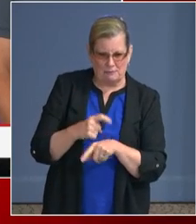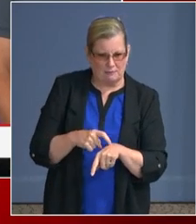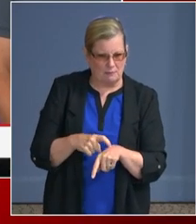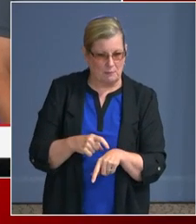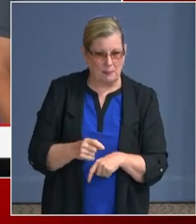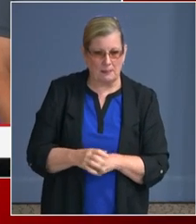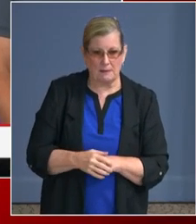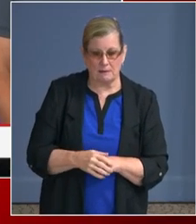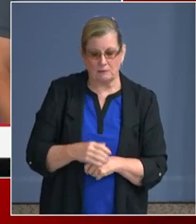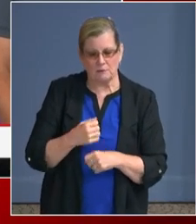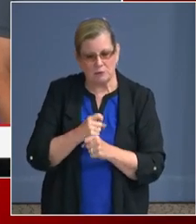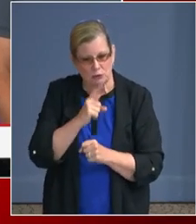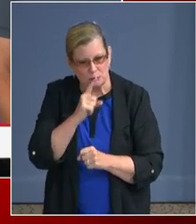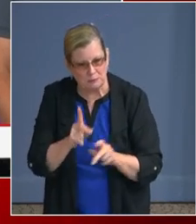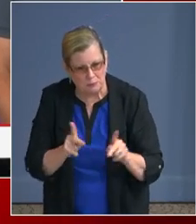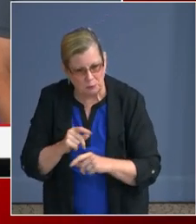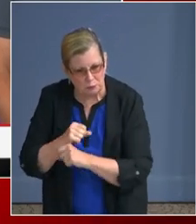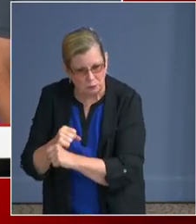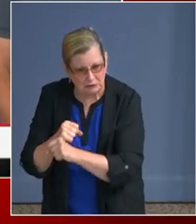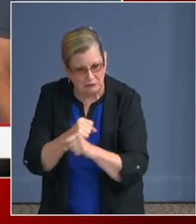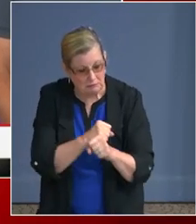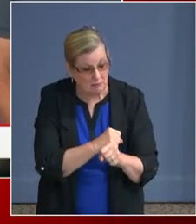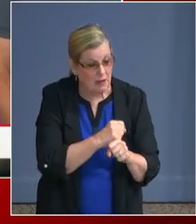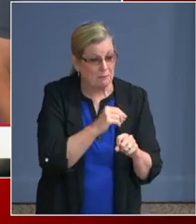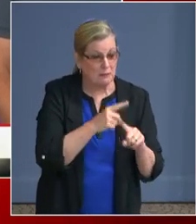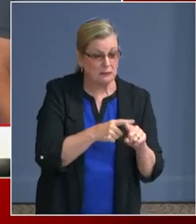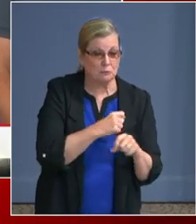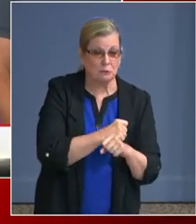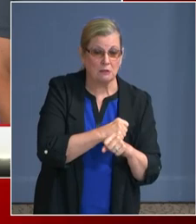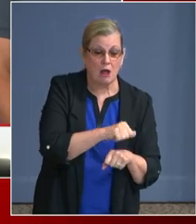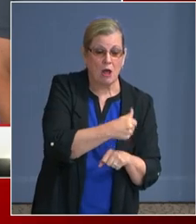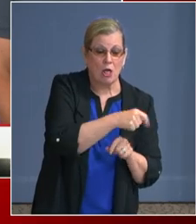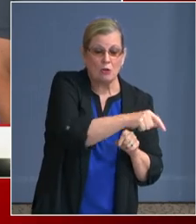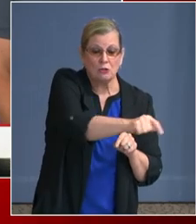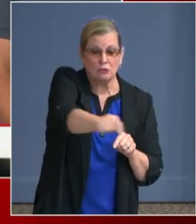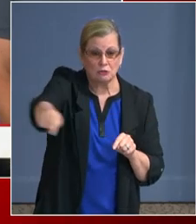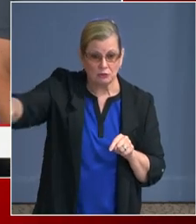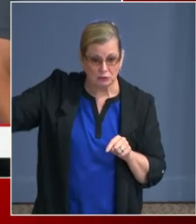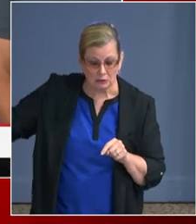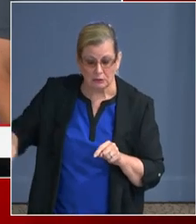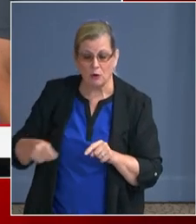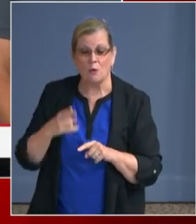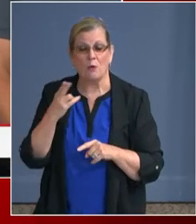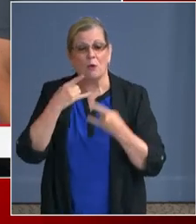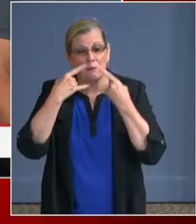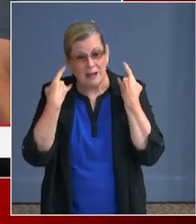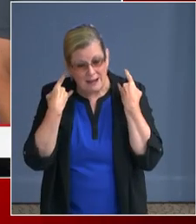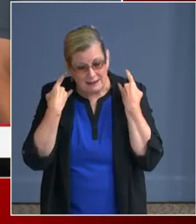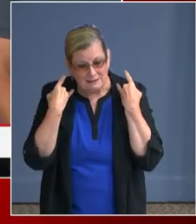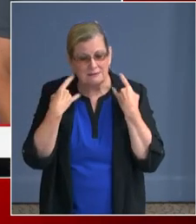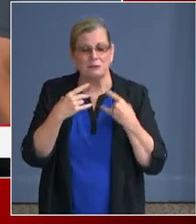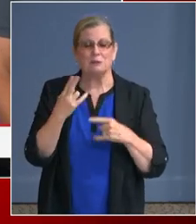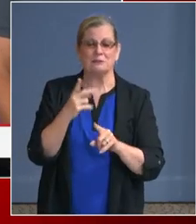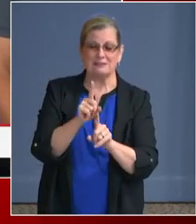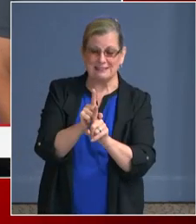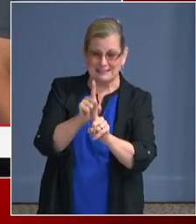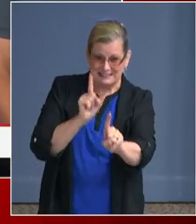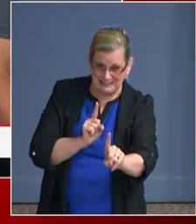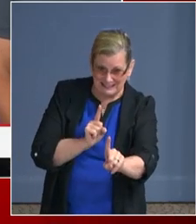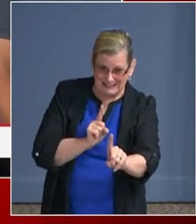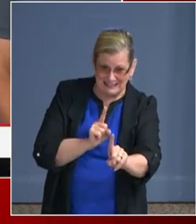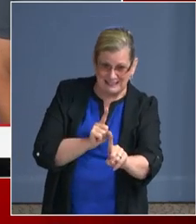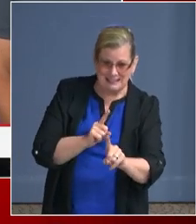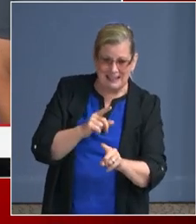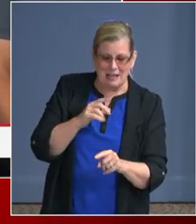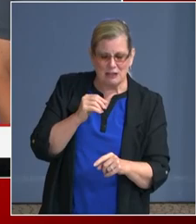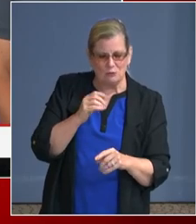protect themselves and to protect others, to wear a mask, to continue to keep 6 feet of distance from others, and to choose their activities